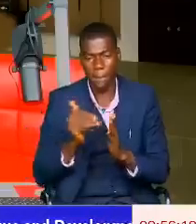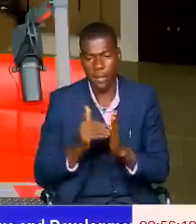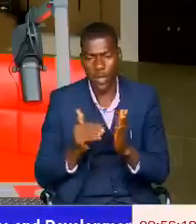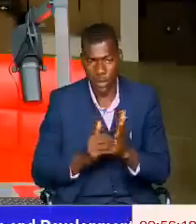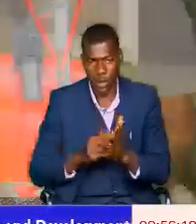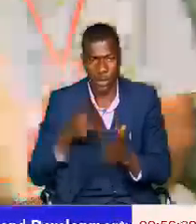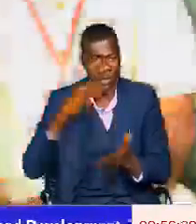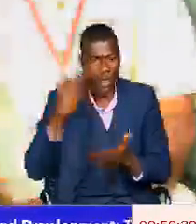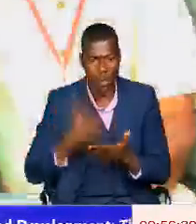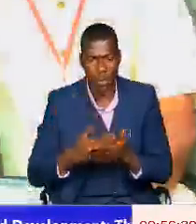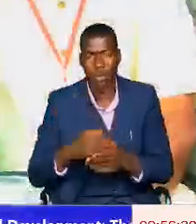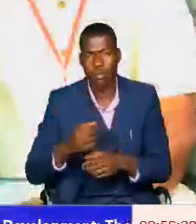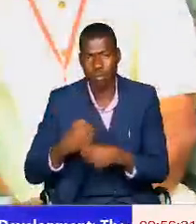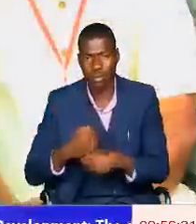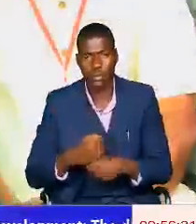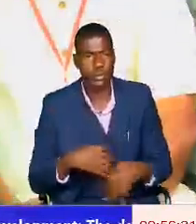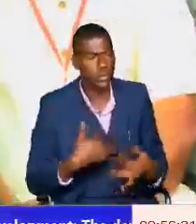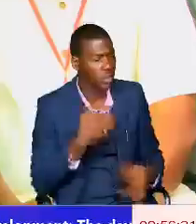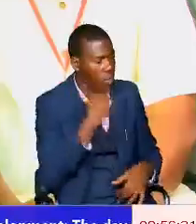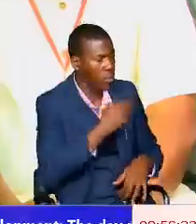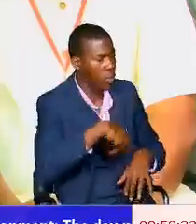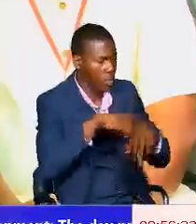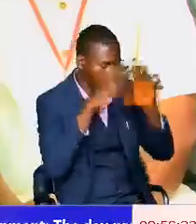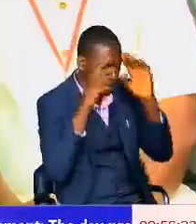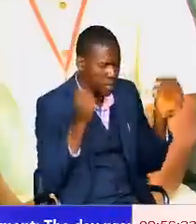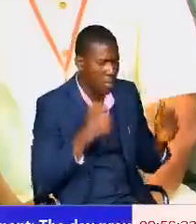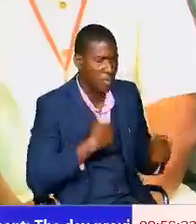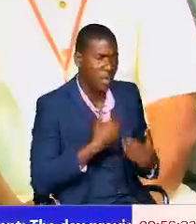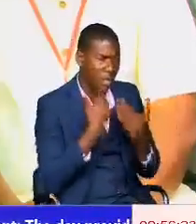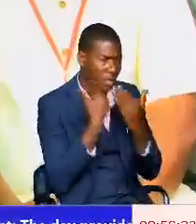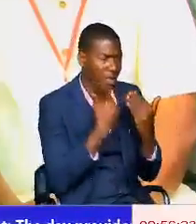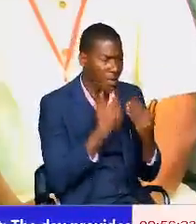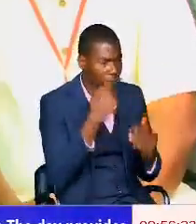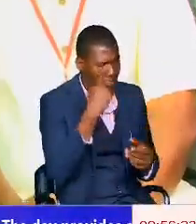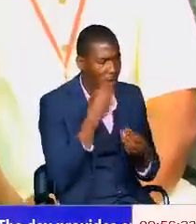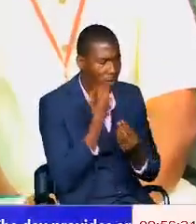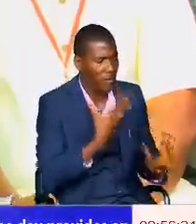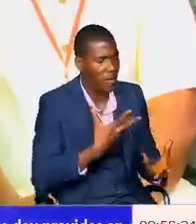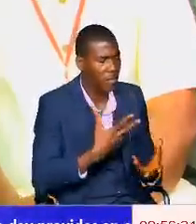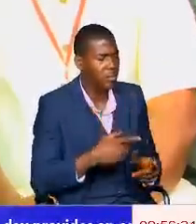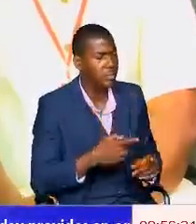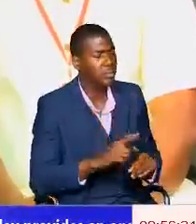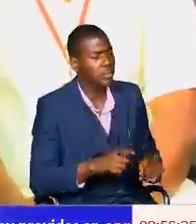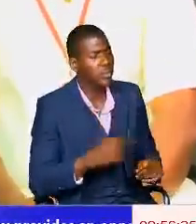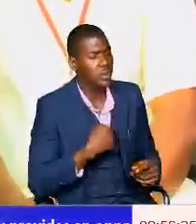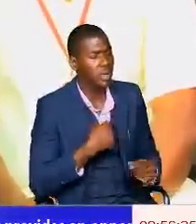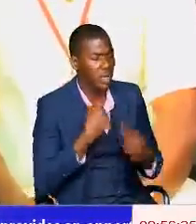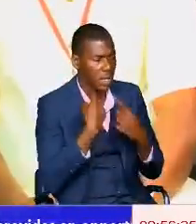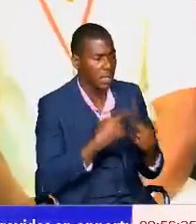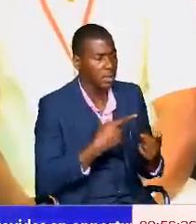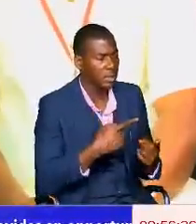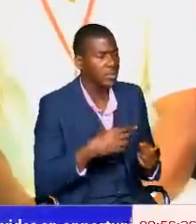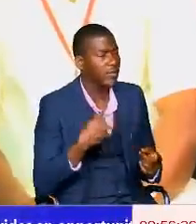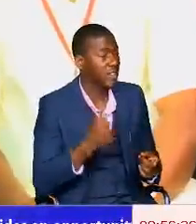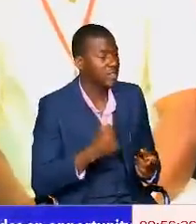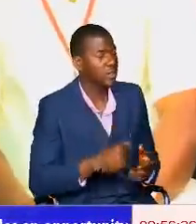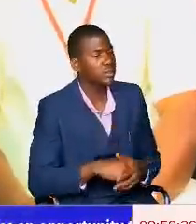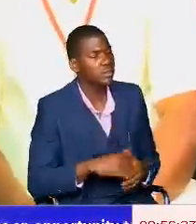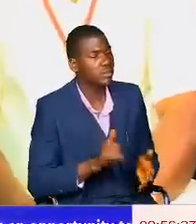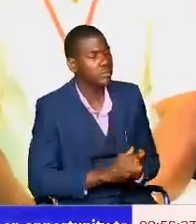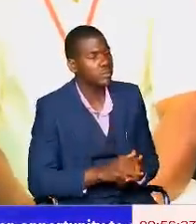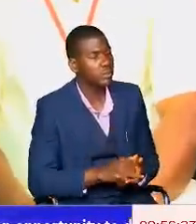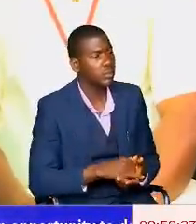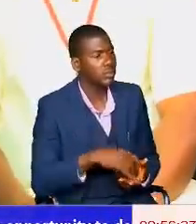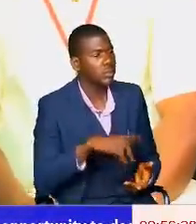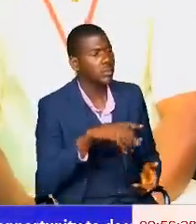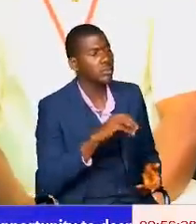My honored president, sir, I want to appreciate you for the information. Then I want to tell you, let me just quickly say this, that the